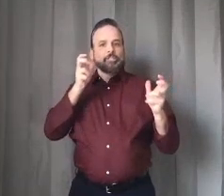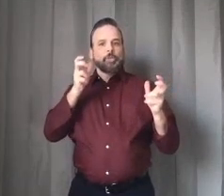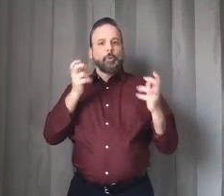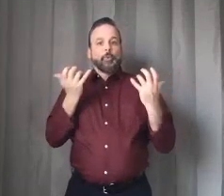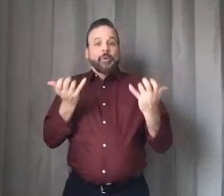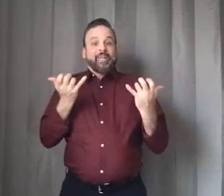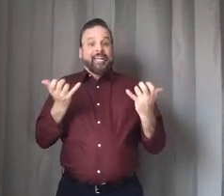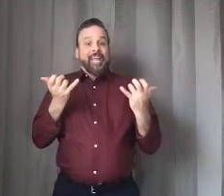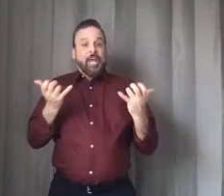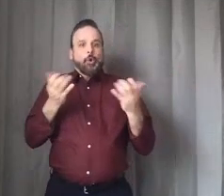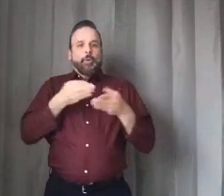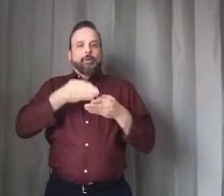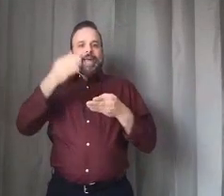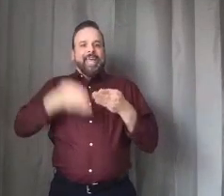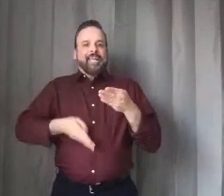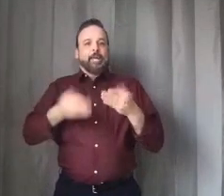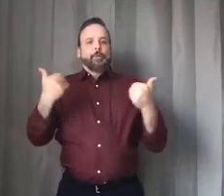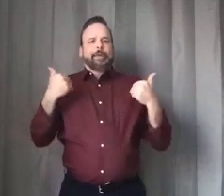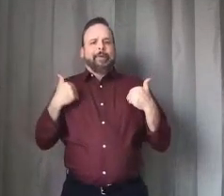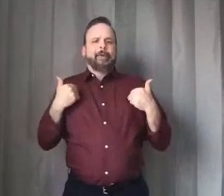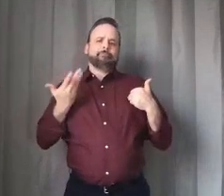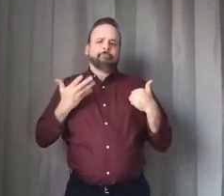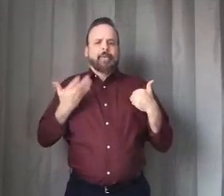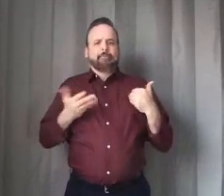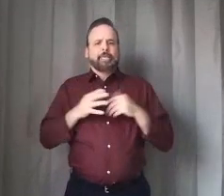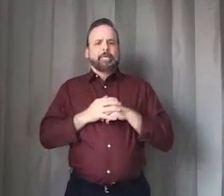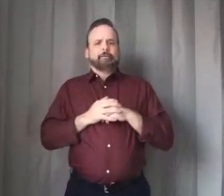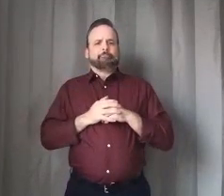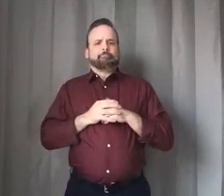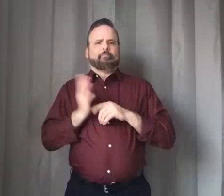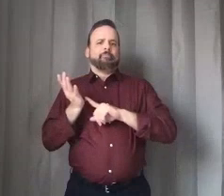gonna wrap up. We have about maybe